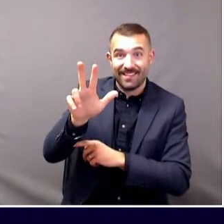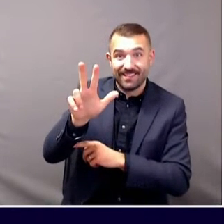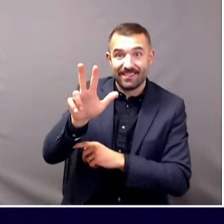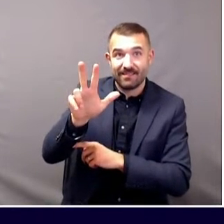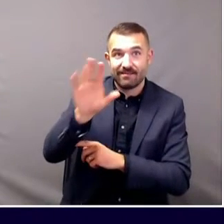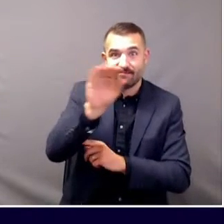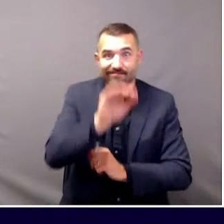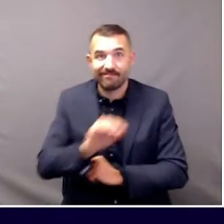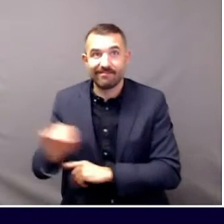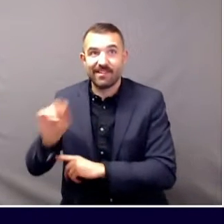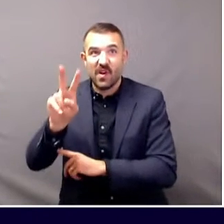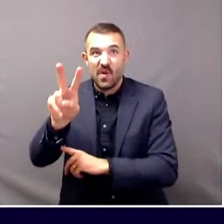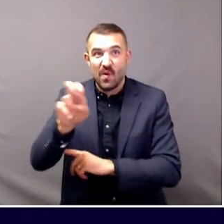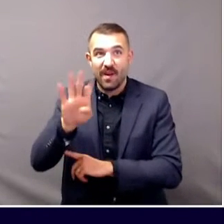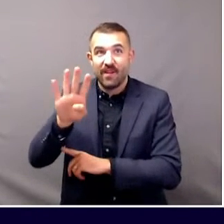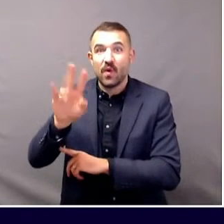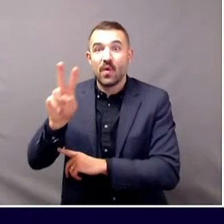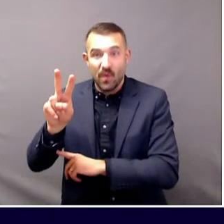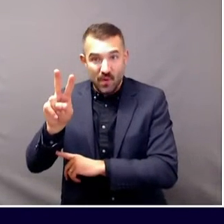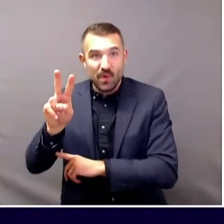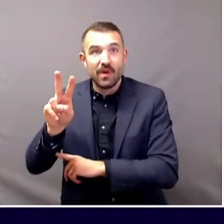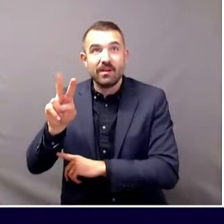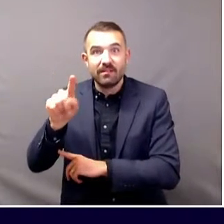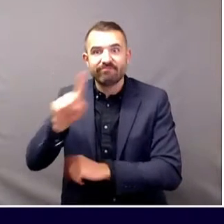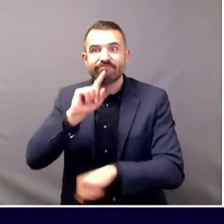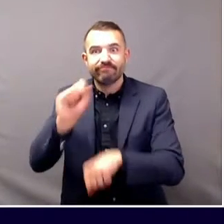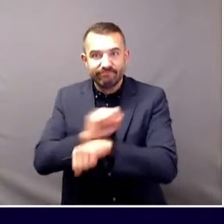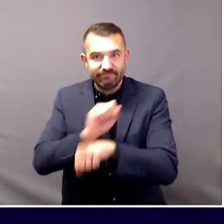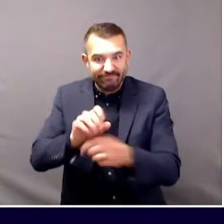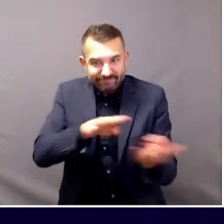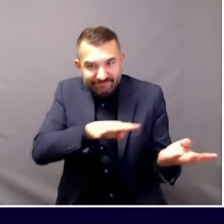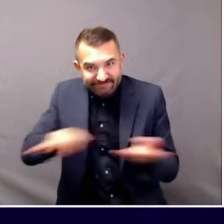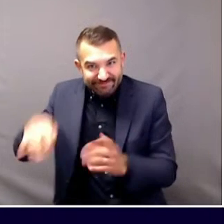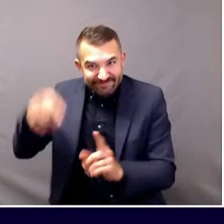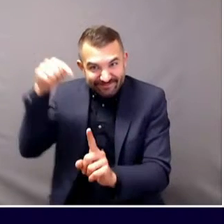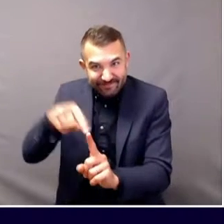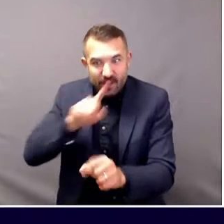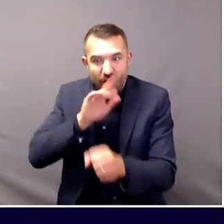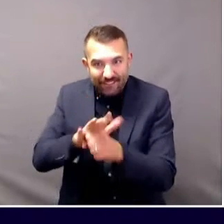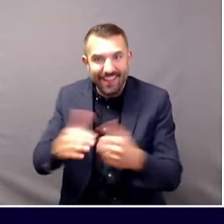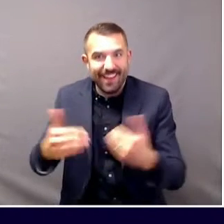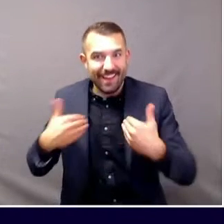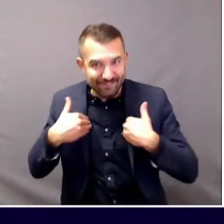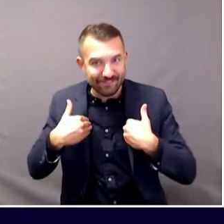confirmed. Only 11 cases of today's increase are among probables.